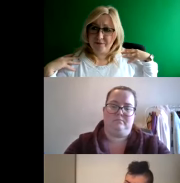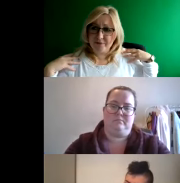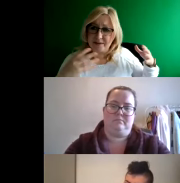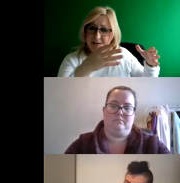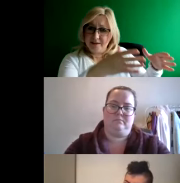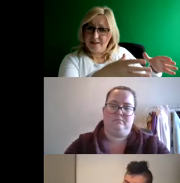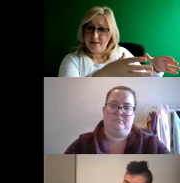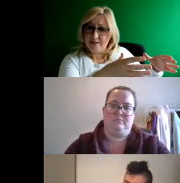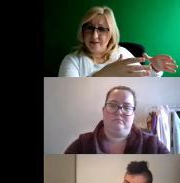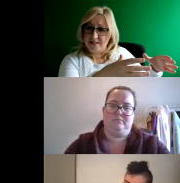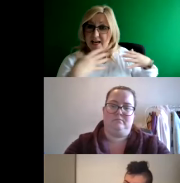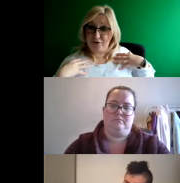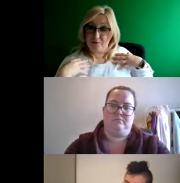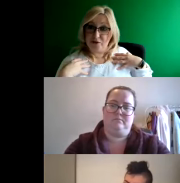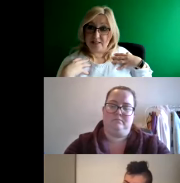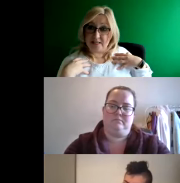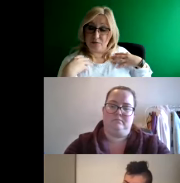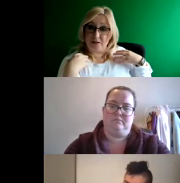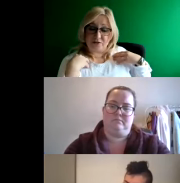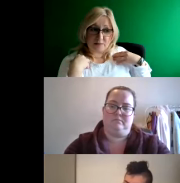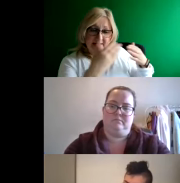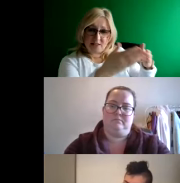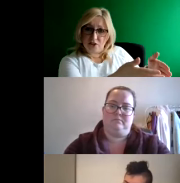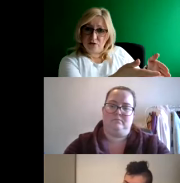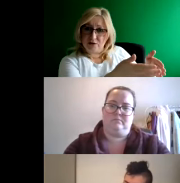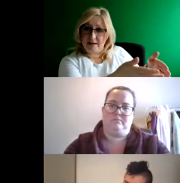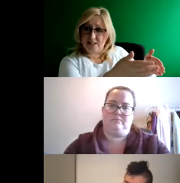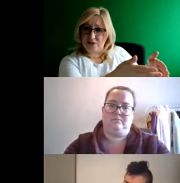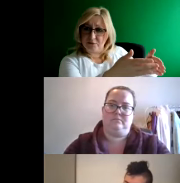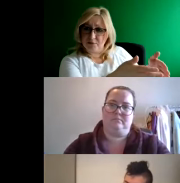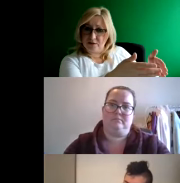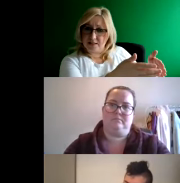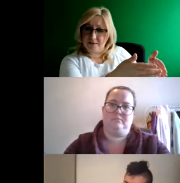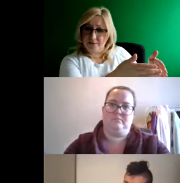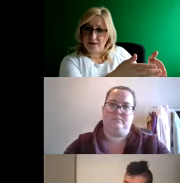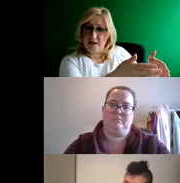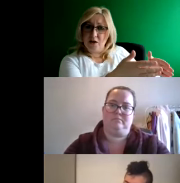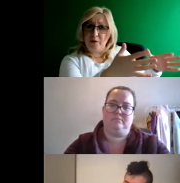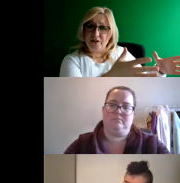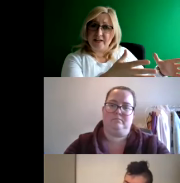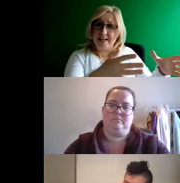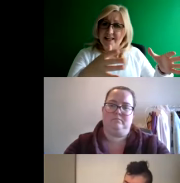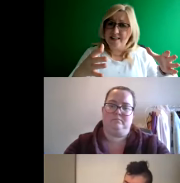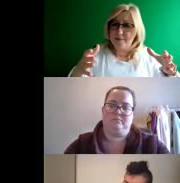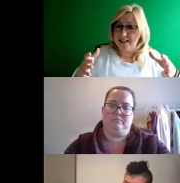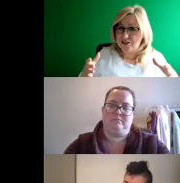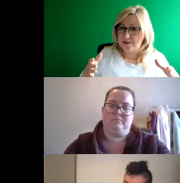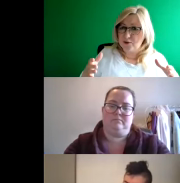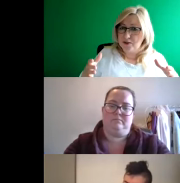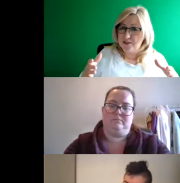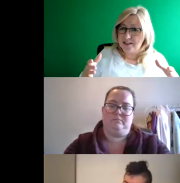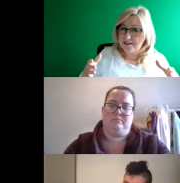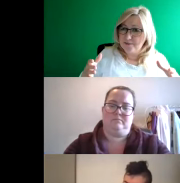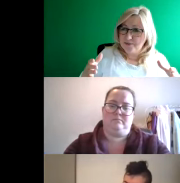of the deaf community with respect to the mainstream community. When you're in the